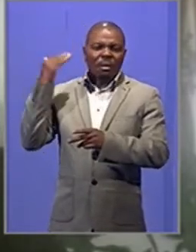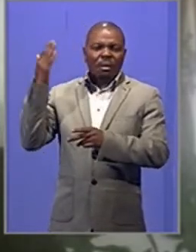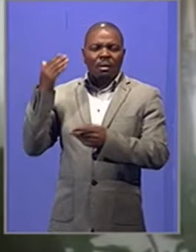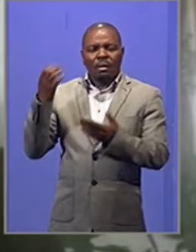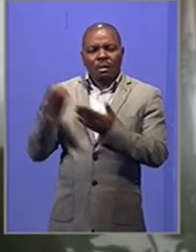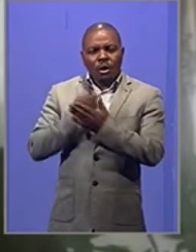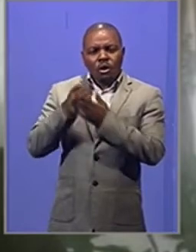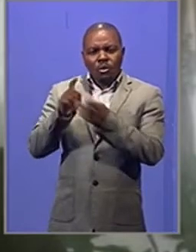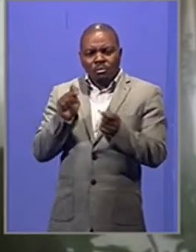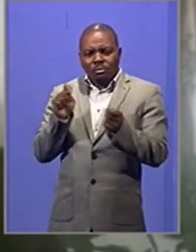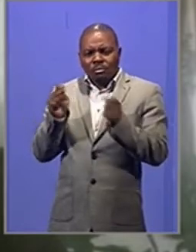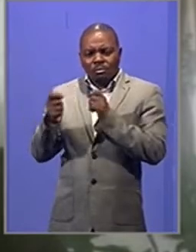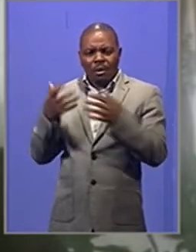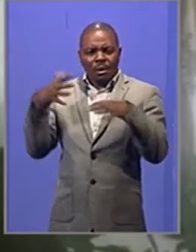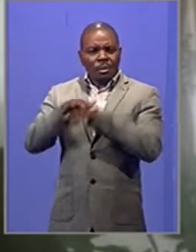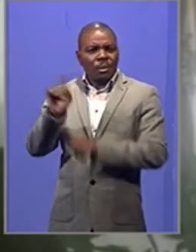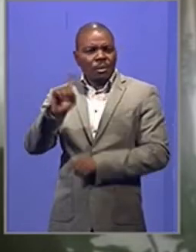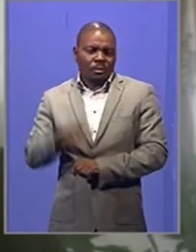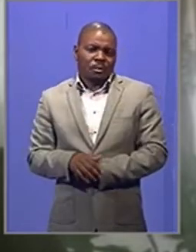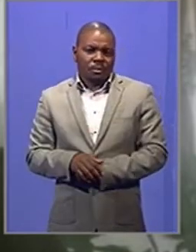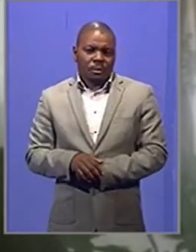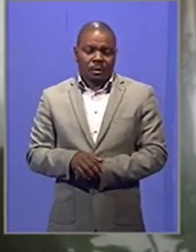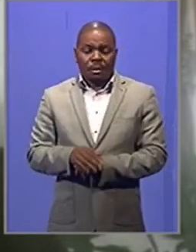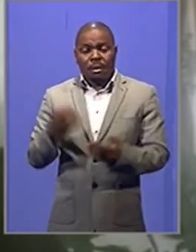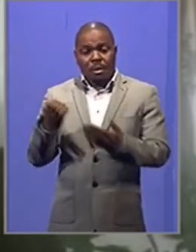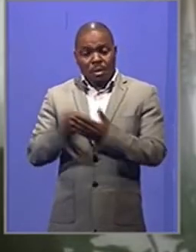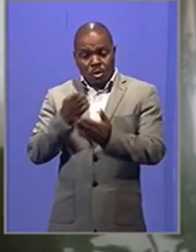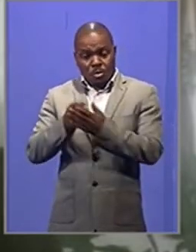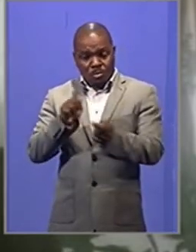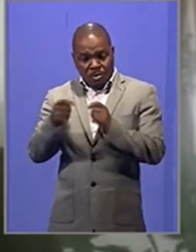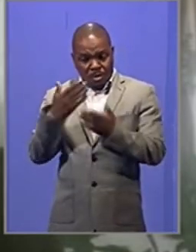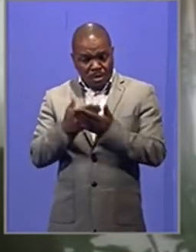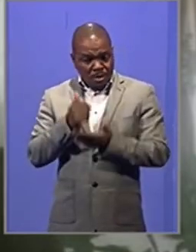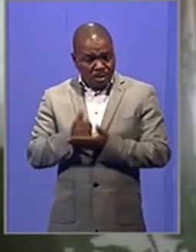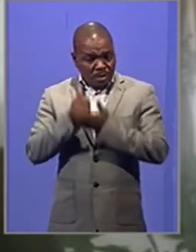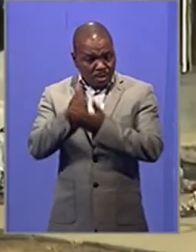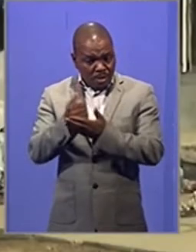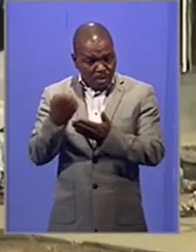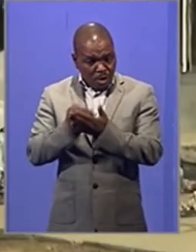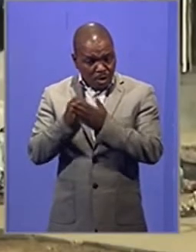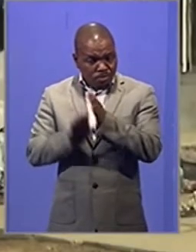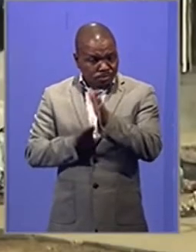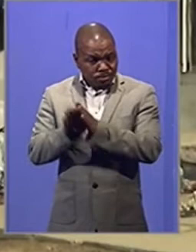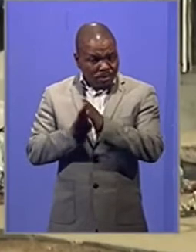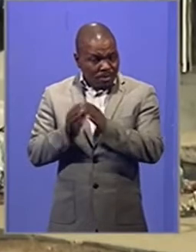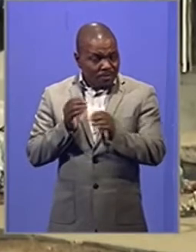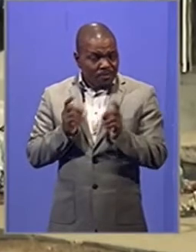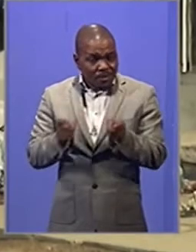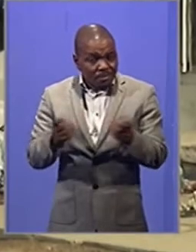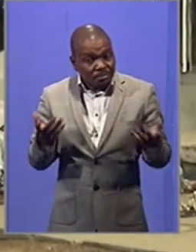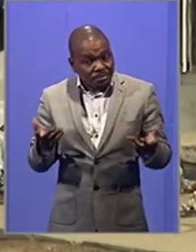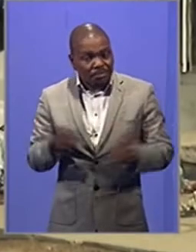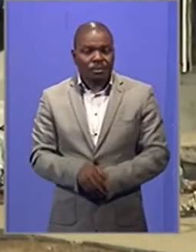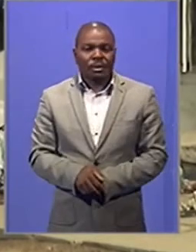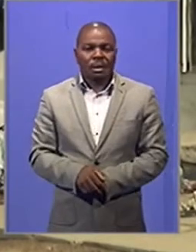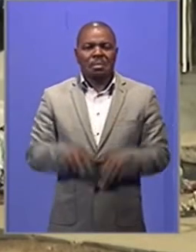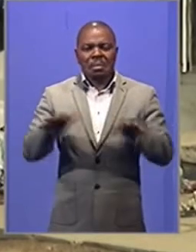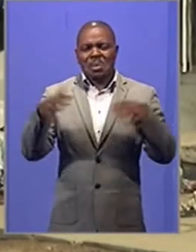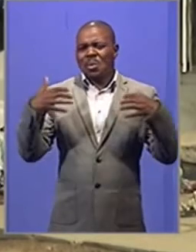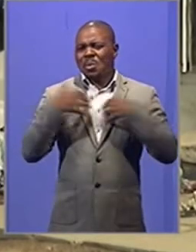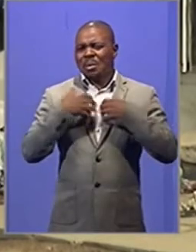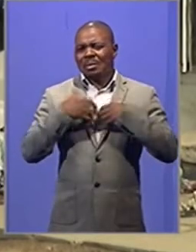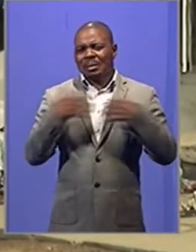economic reforms and whether any of the economic reforms will drive stronger and faster economic growth. Hona le dingongoreho ka sekgahla se hodimo